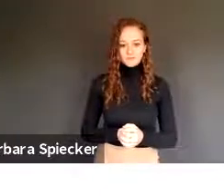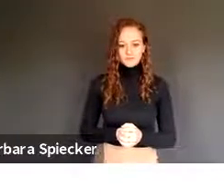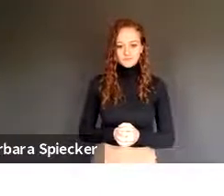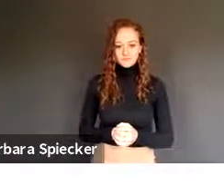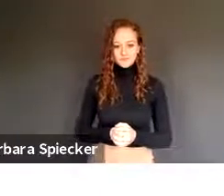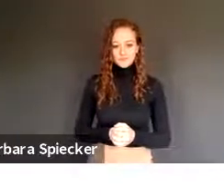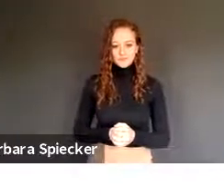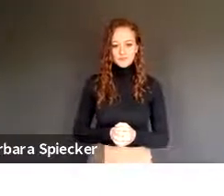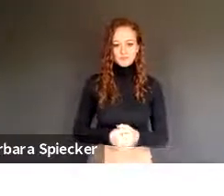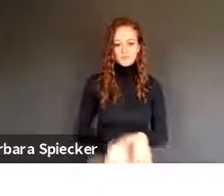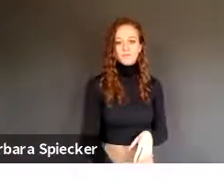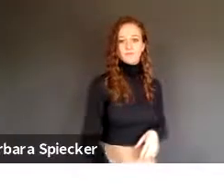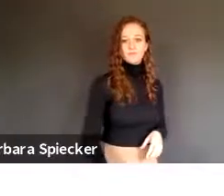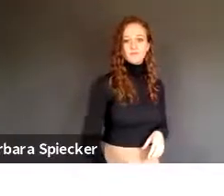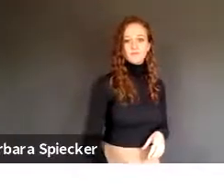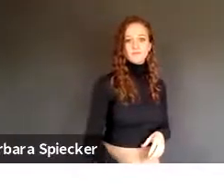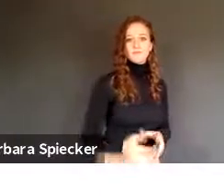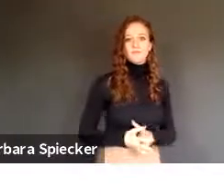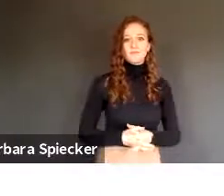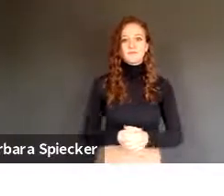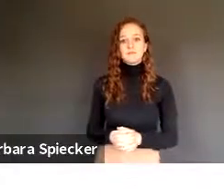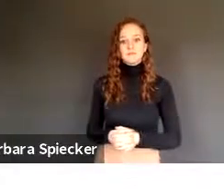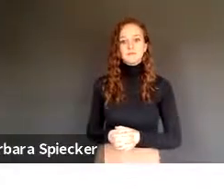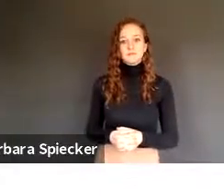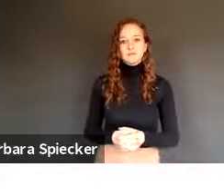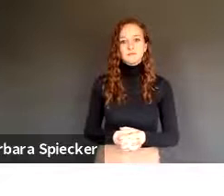in 2015-2016, shown on the figure here.